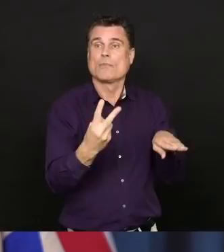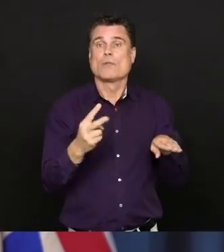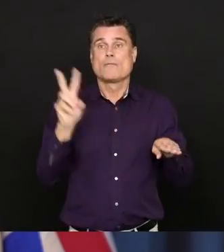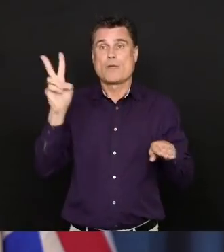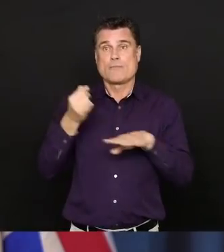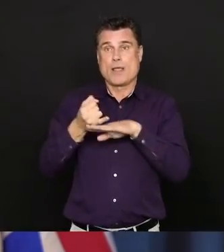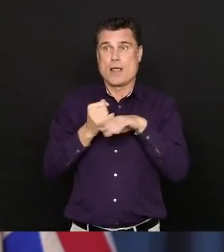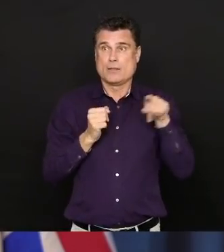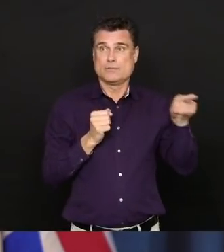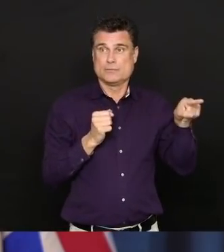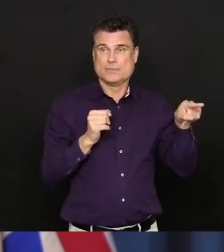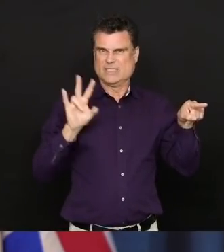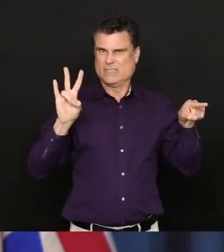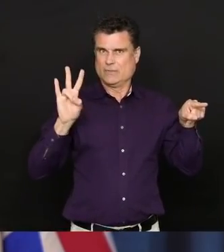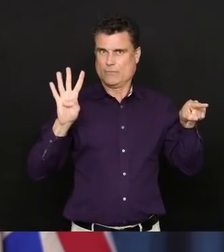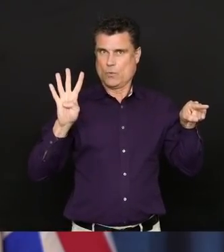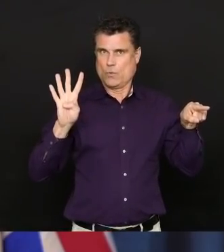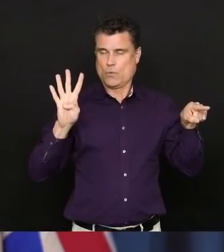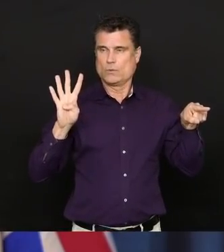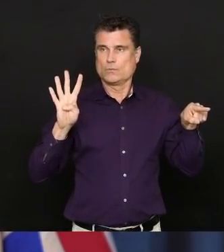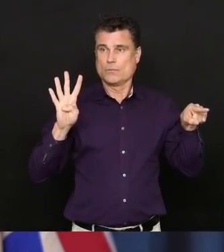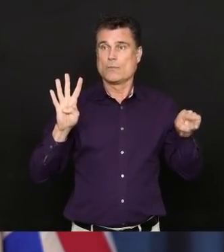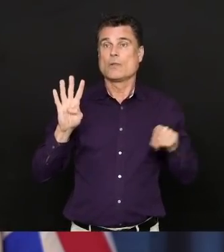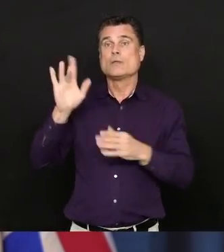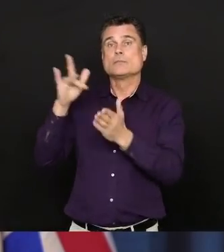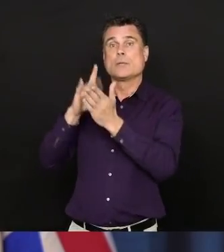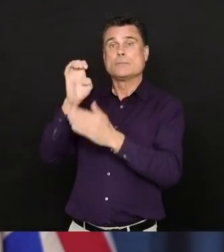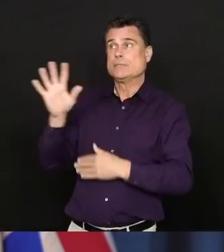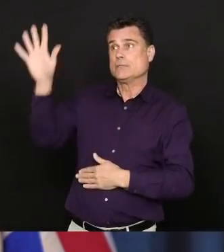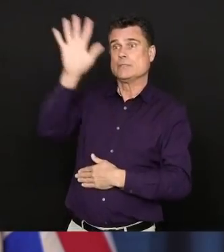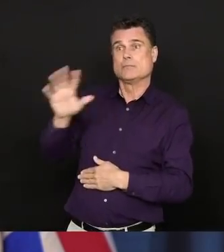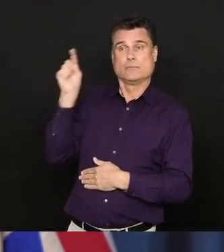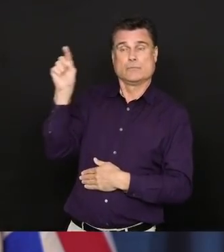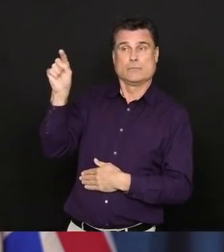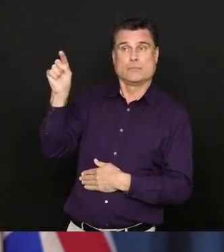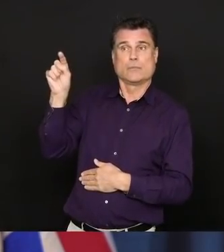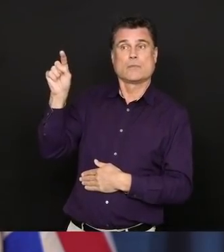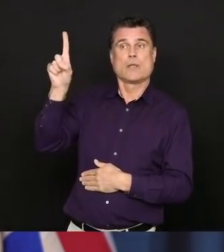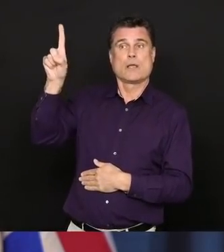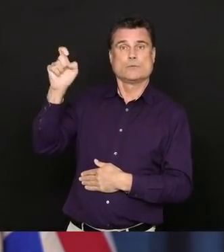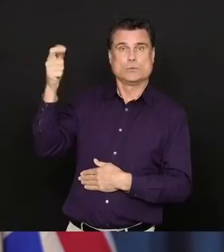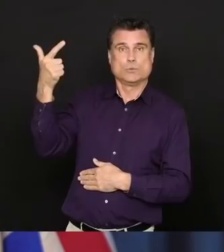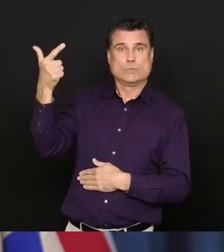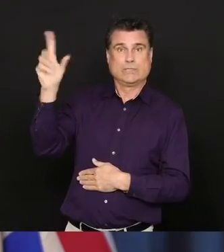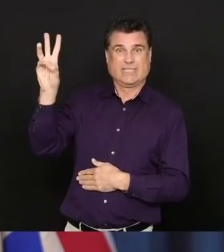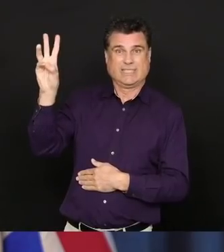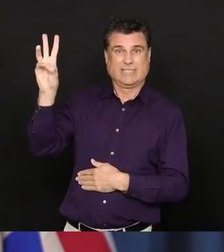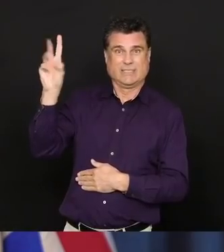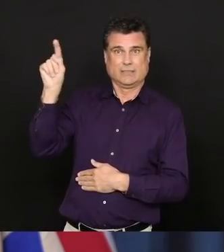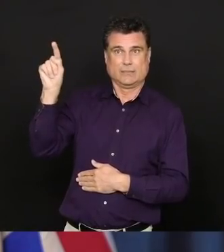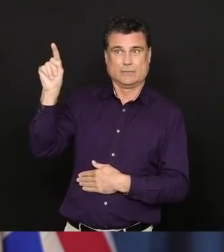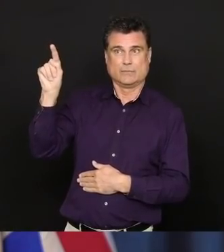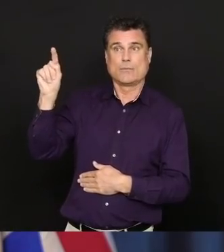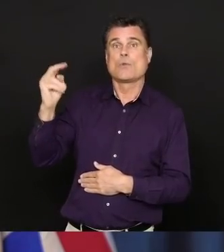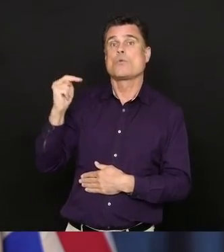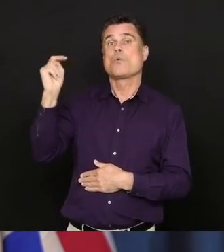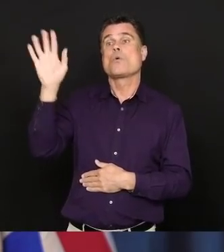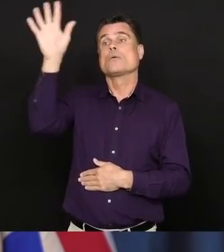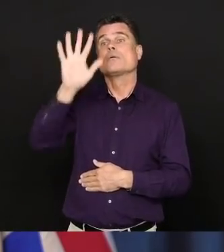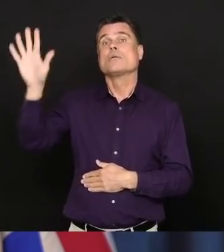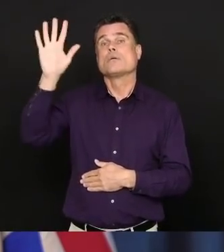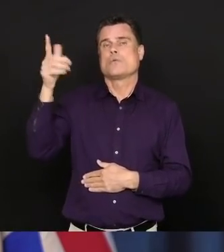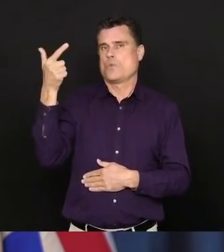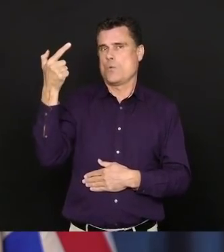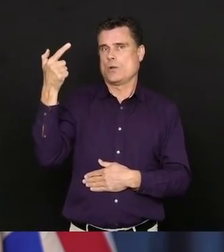Region, 74 on Vancouver Island Health Region, 126 in the Interior Health Region,